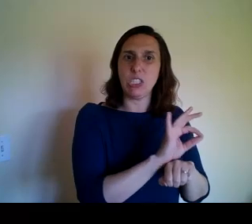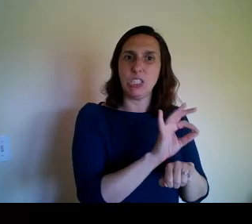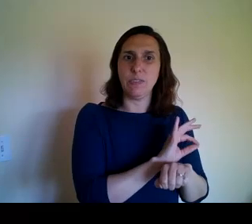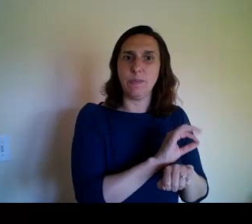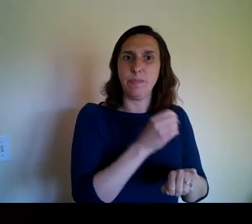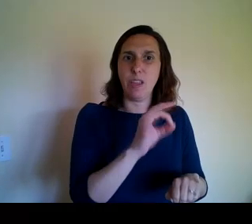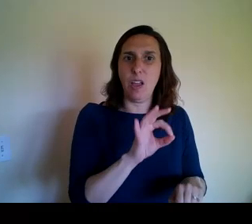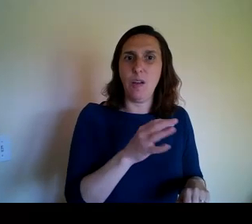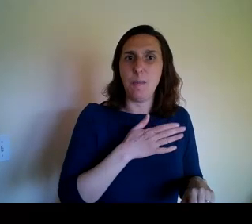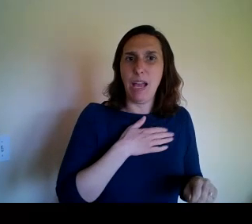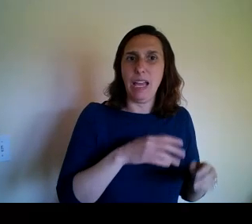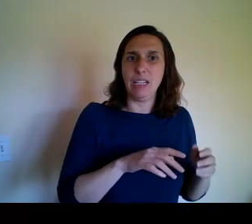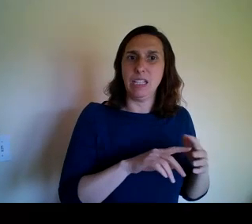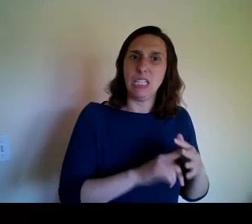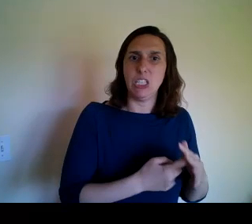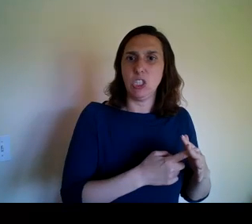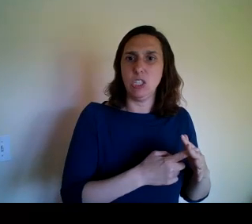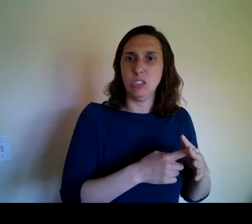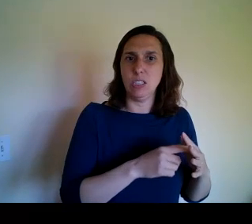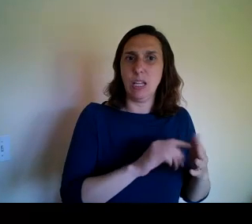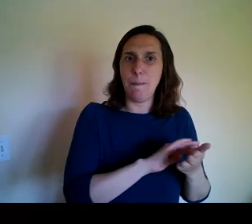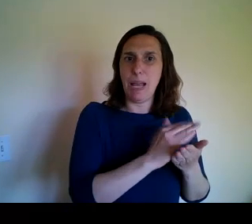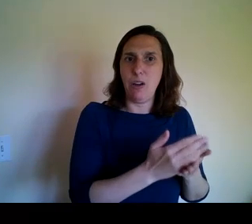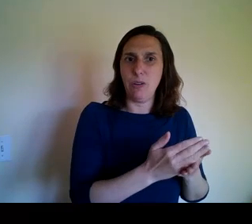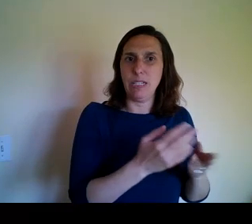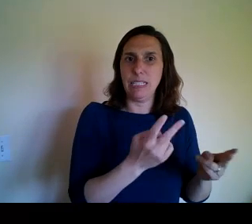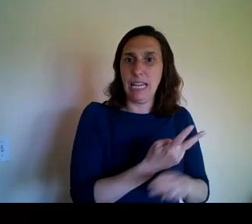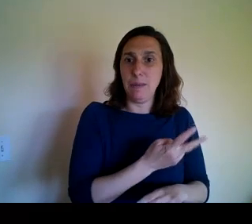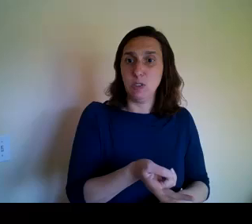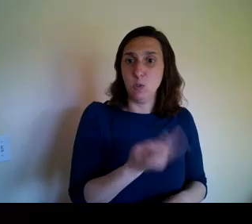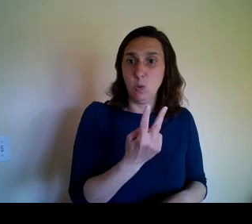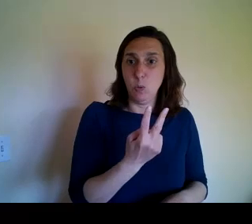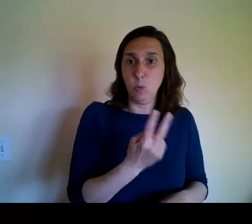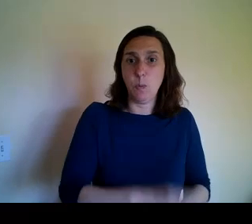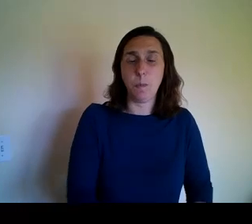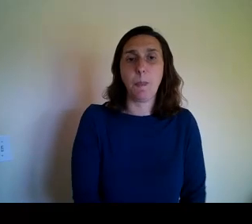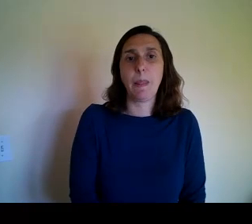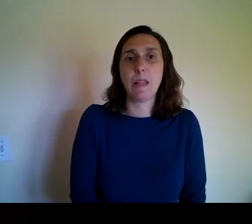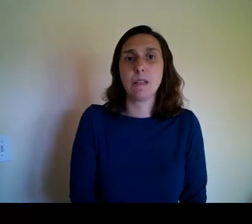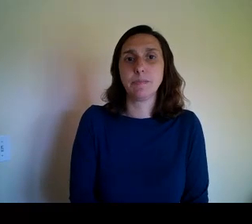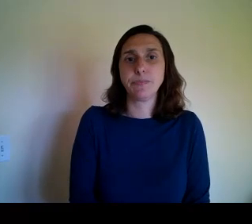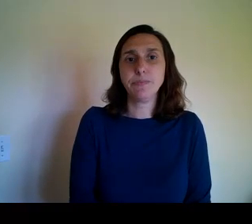function of my initial amount times 2